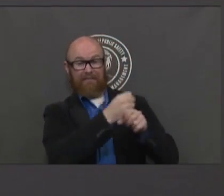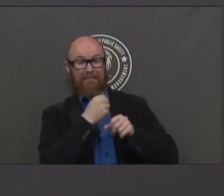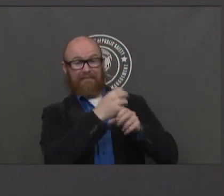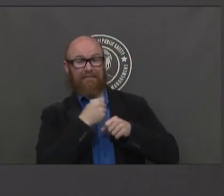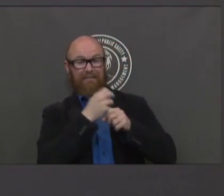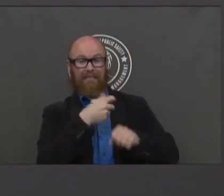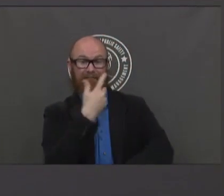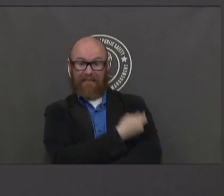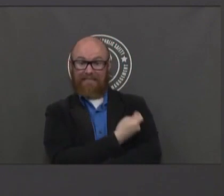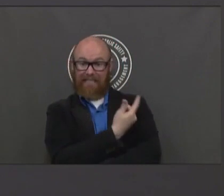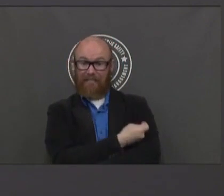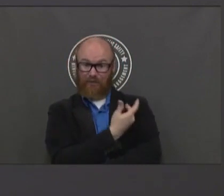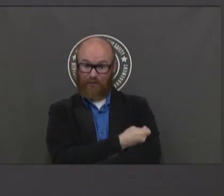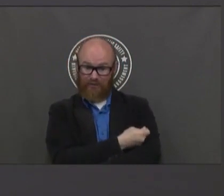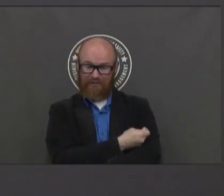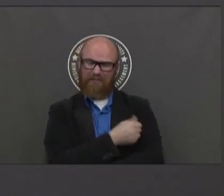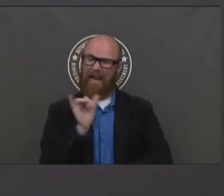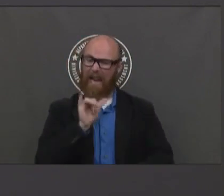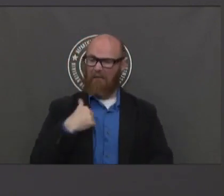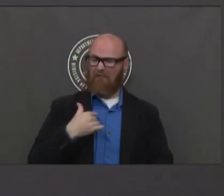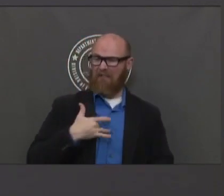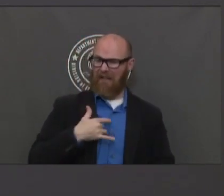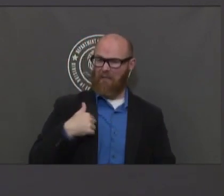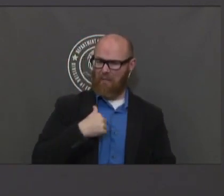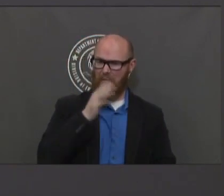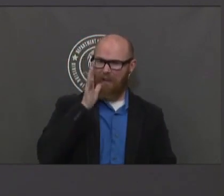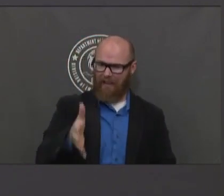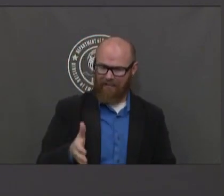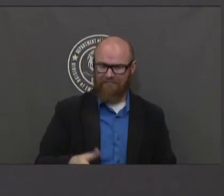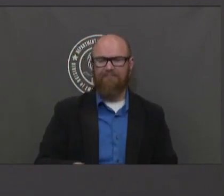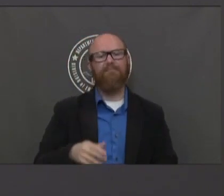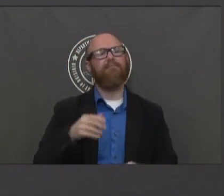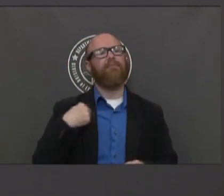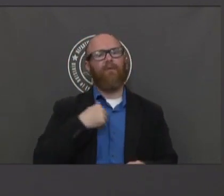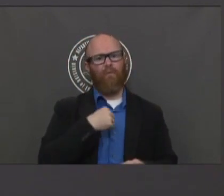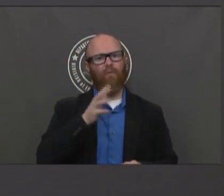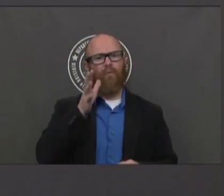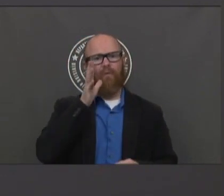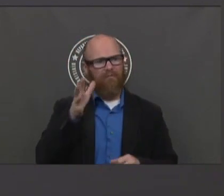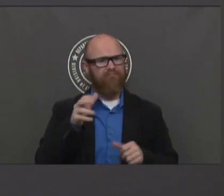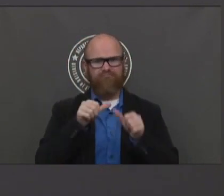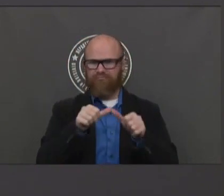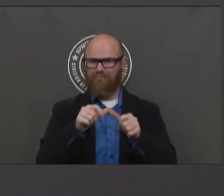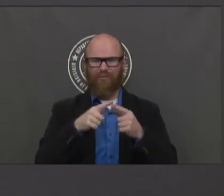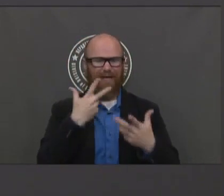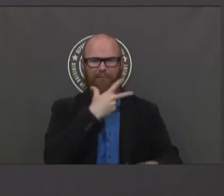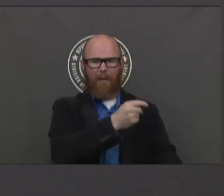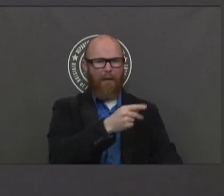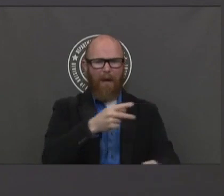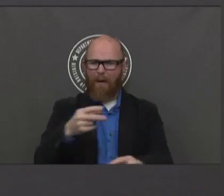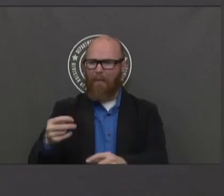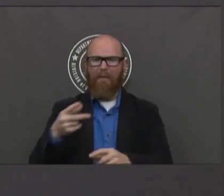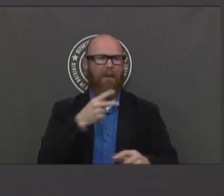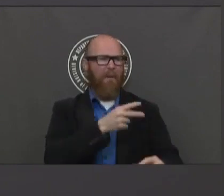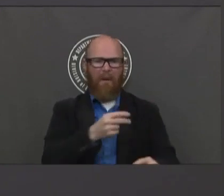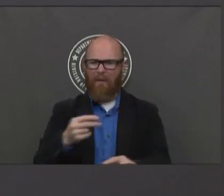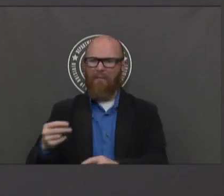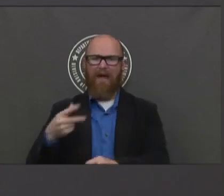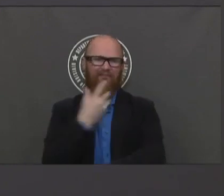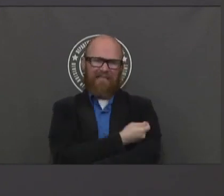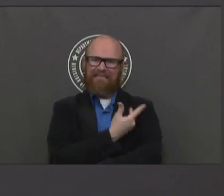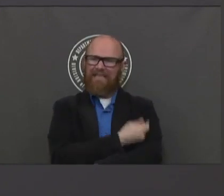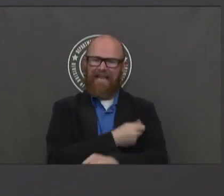get, and we continue to move through and we're able to vaccinate